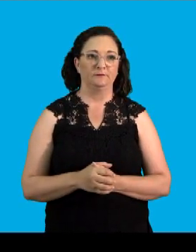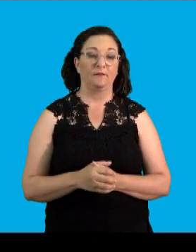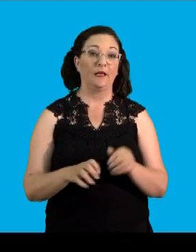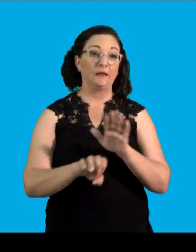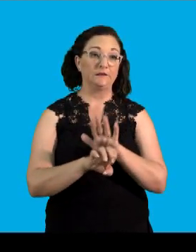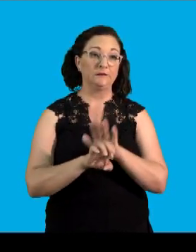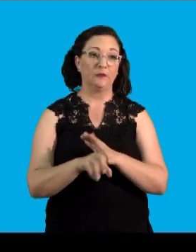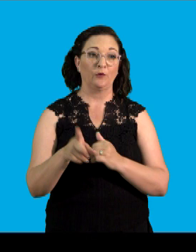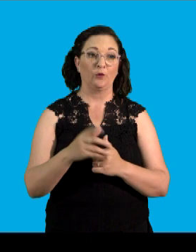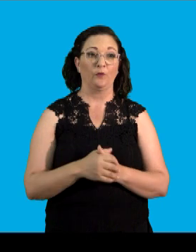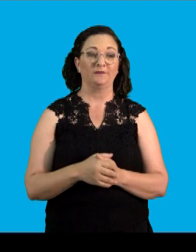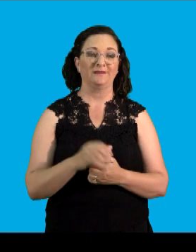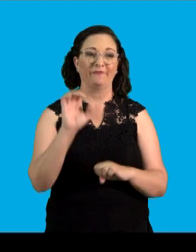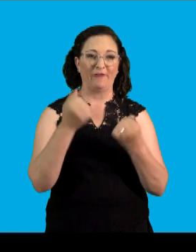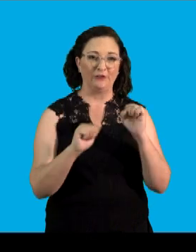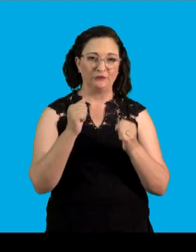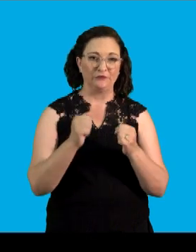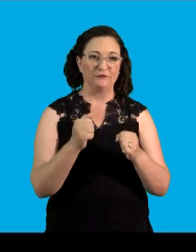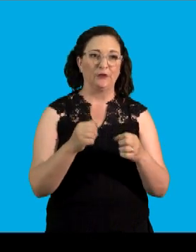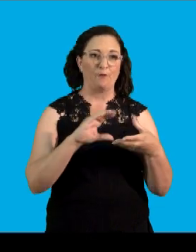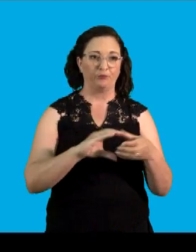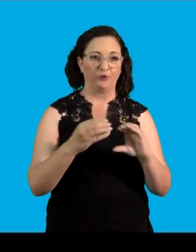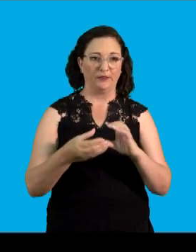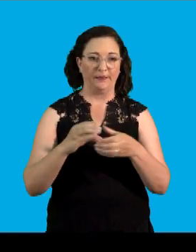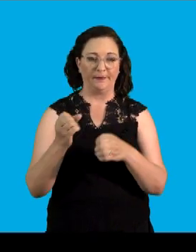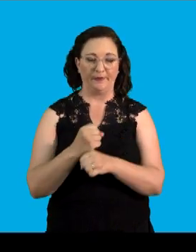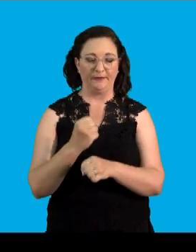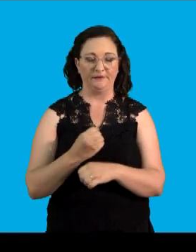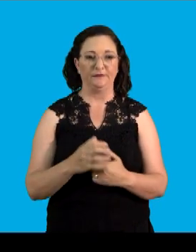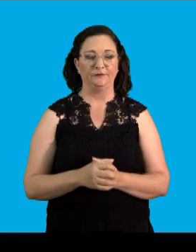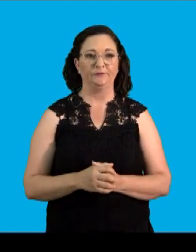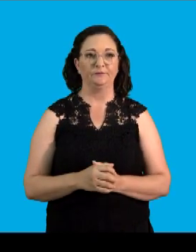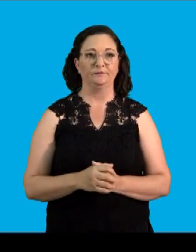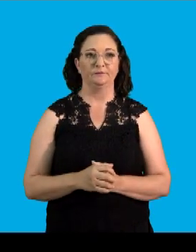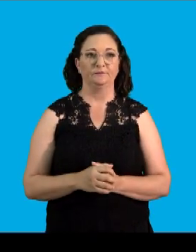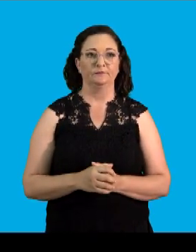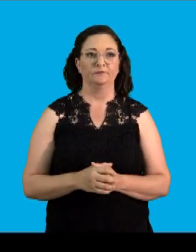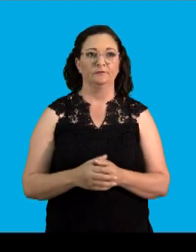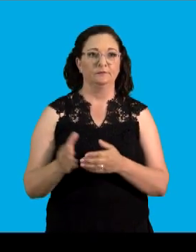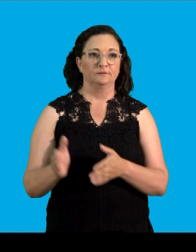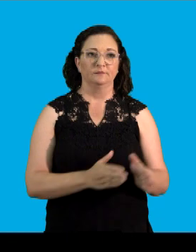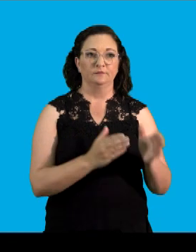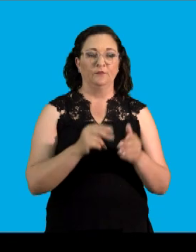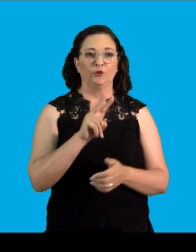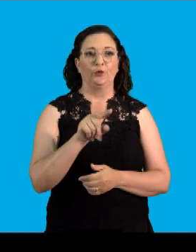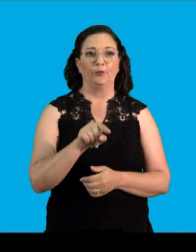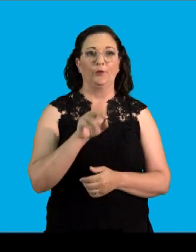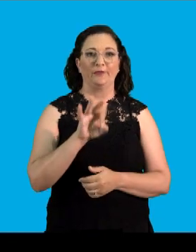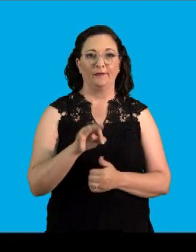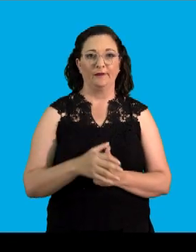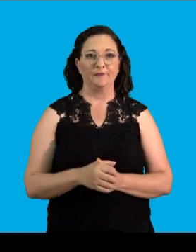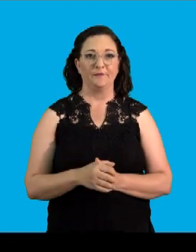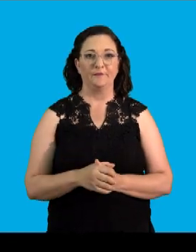All right, examples include factories or brick making. All right, we're moving on to question